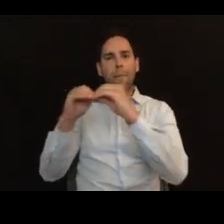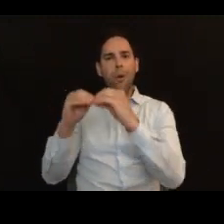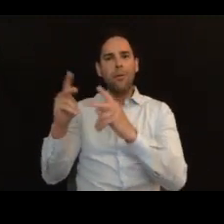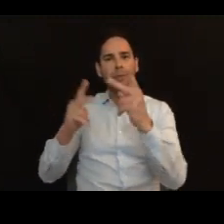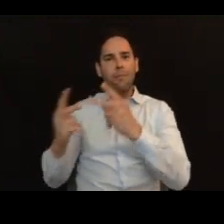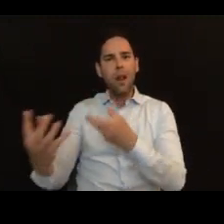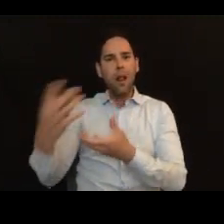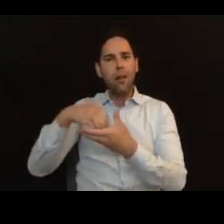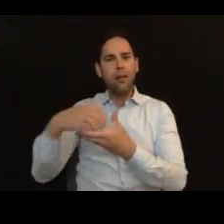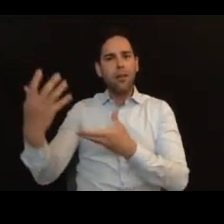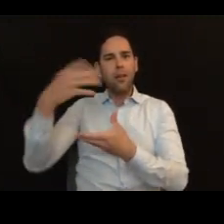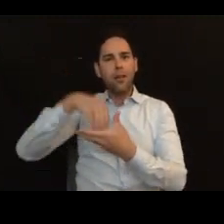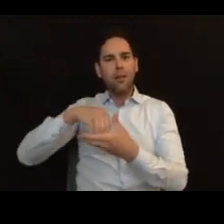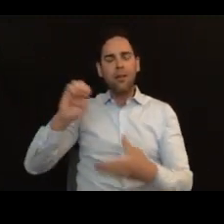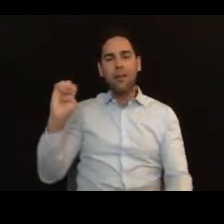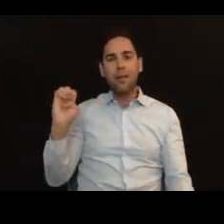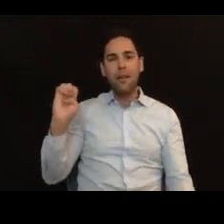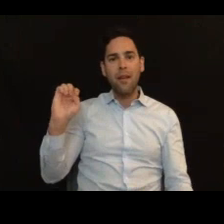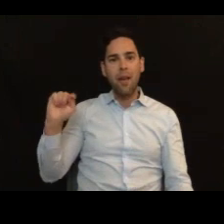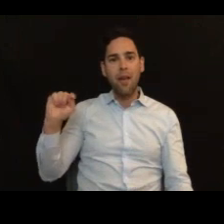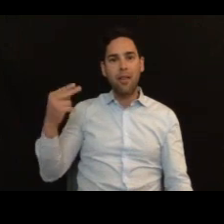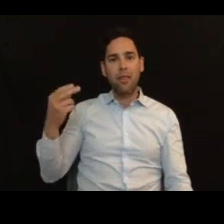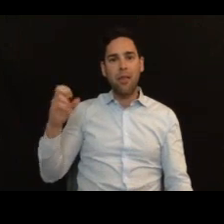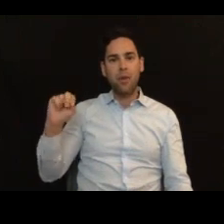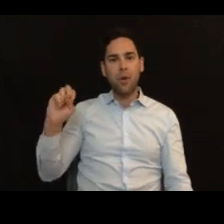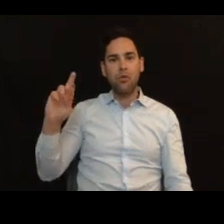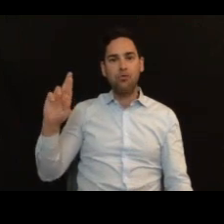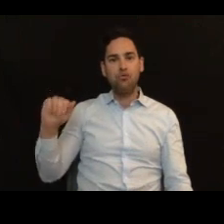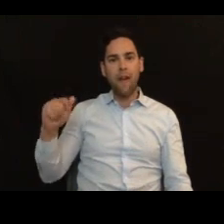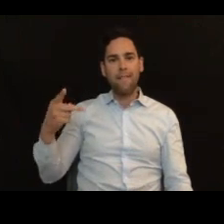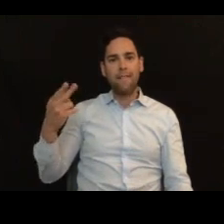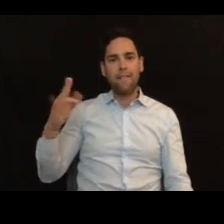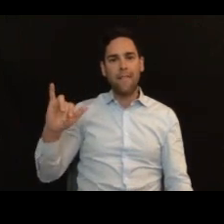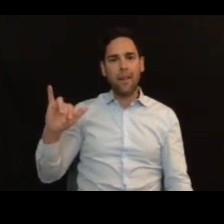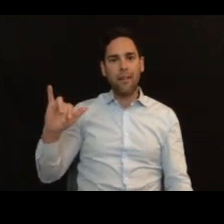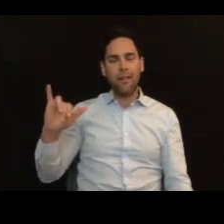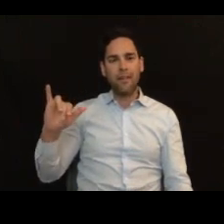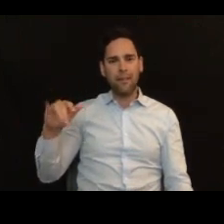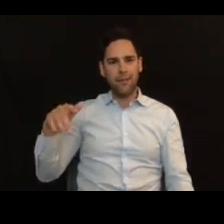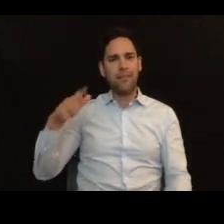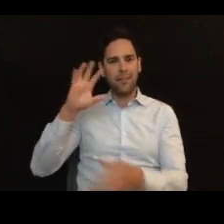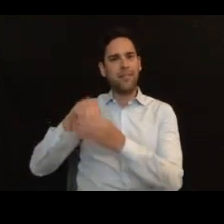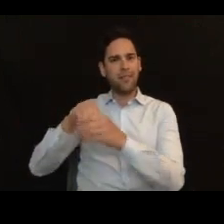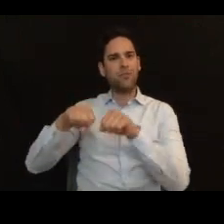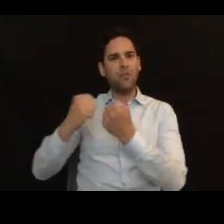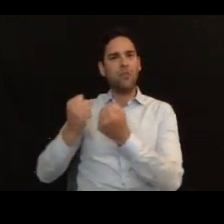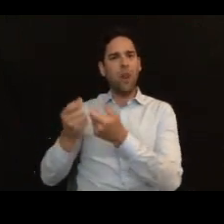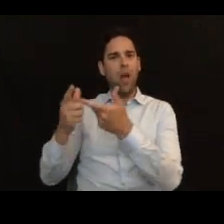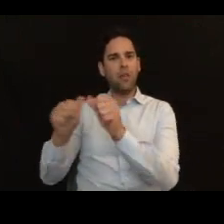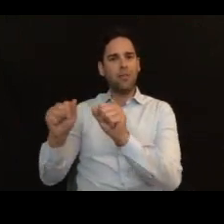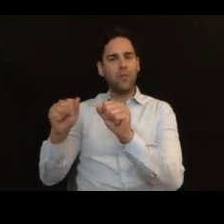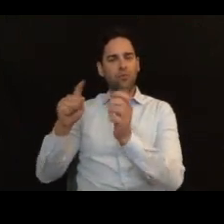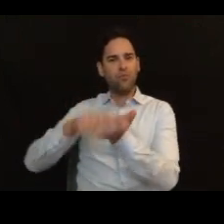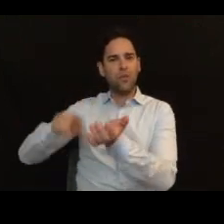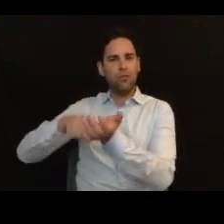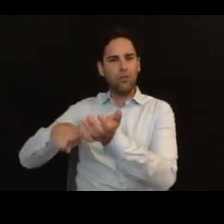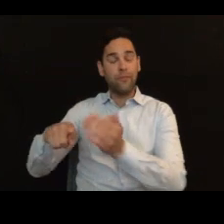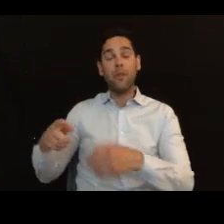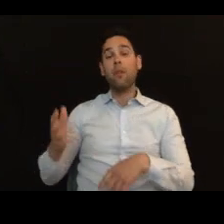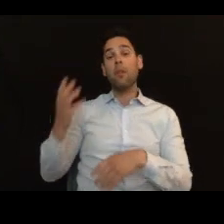ethnographic methods in sociolinguistic research. So basically in a traditional ethnography, a researcher goes